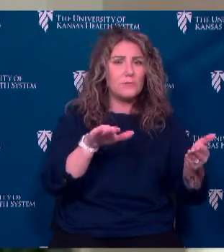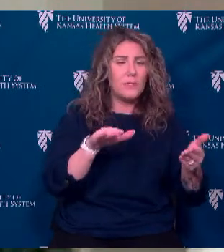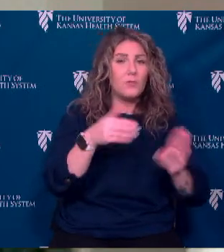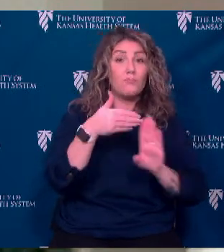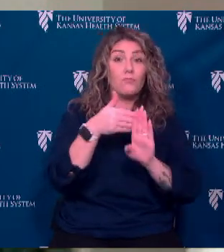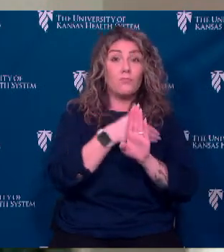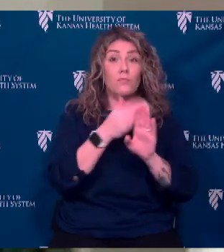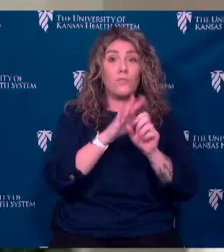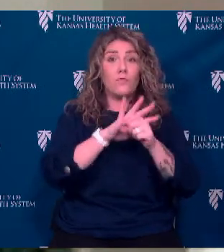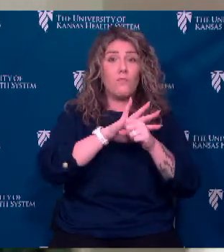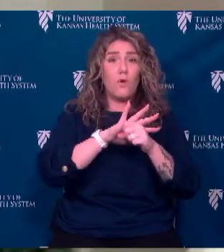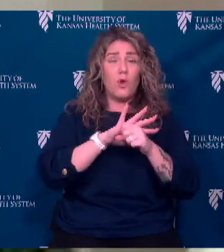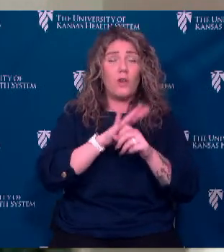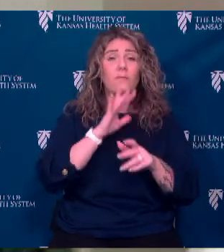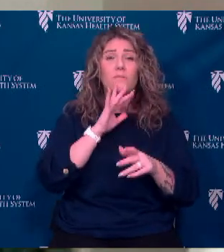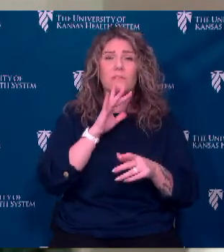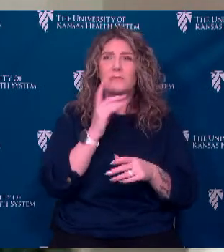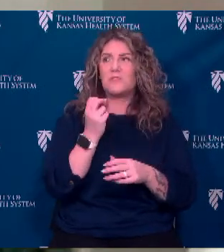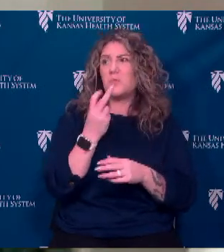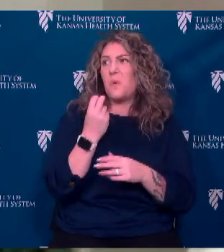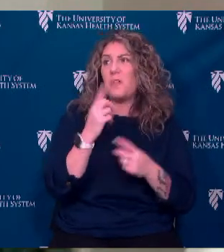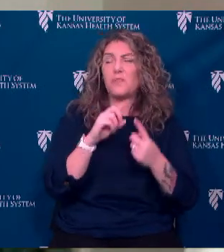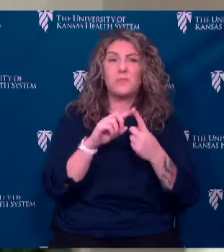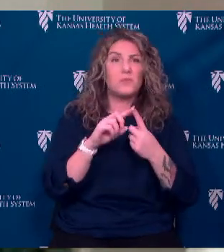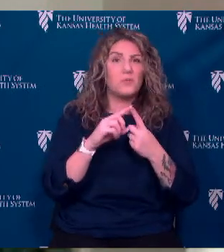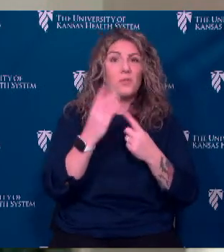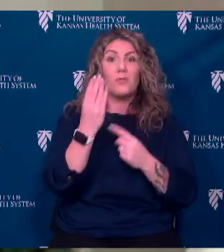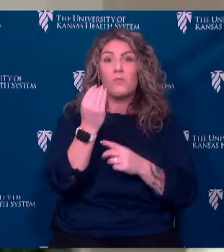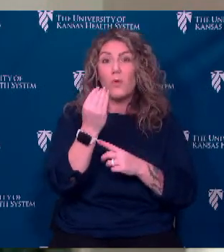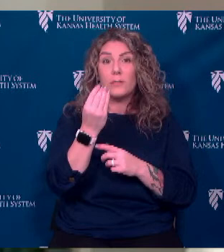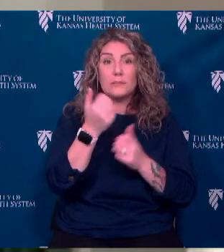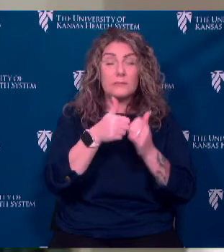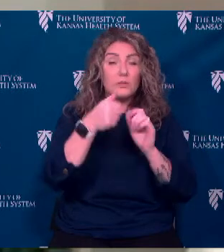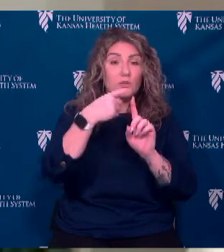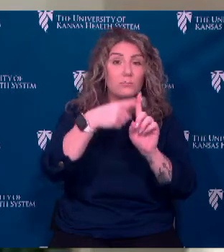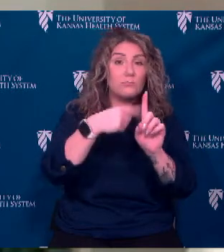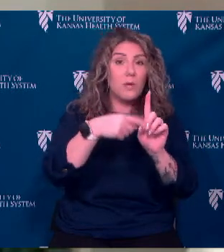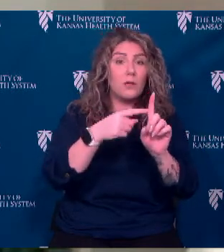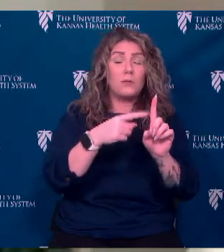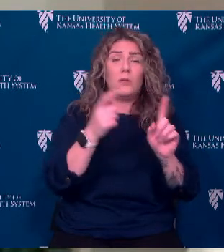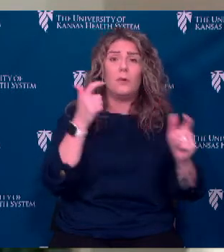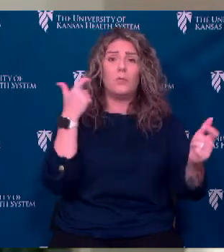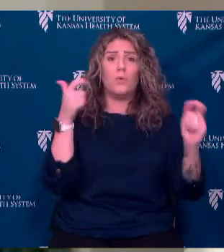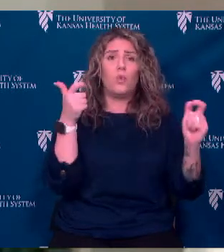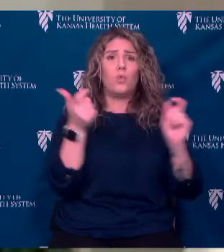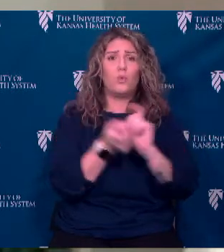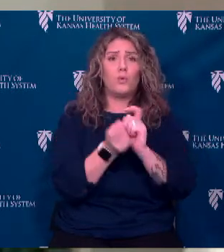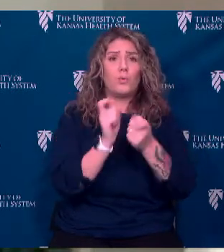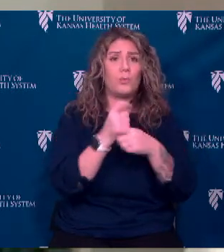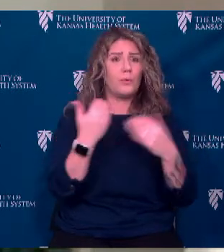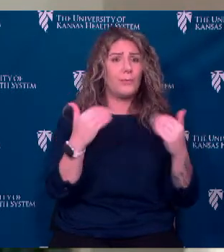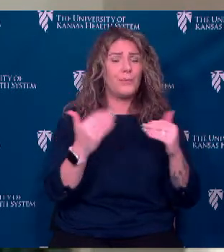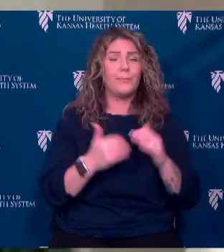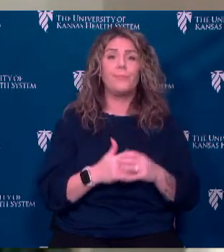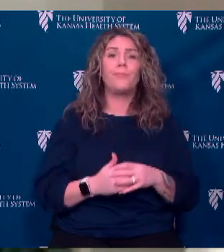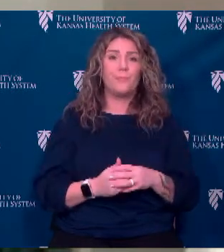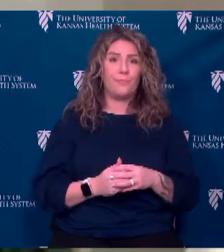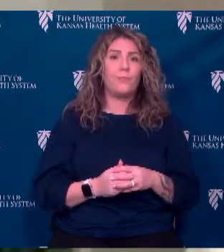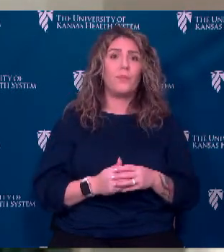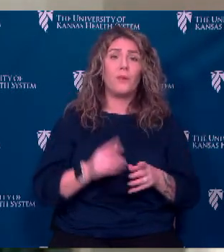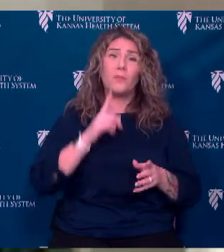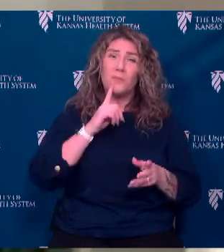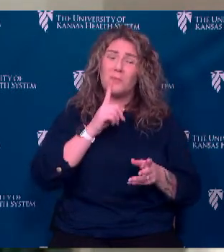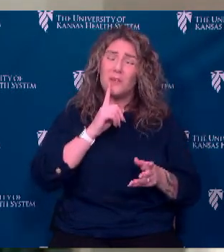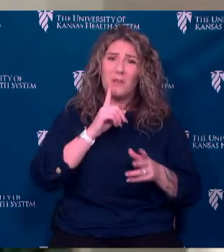pre-COVID was about 12 to 14 per month. So it's a significant change and really hard